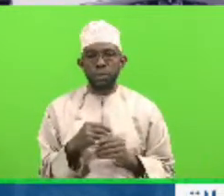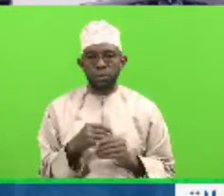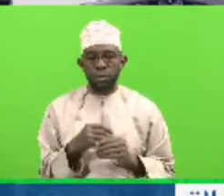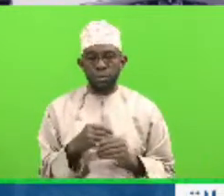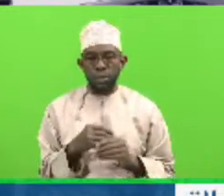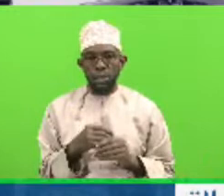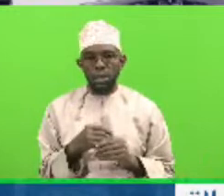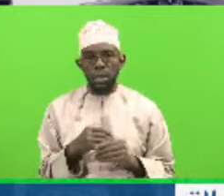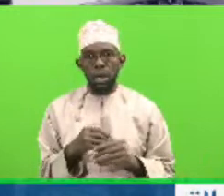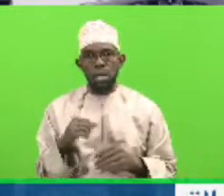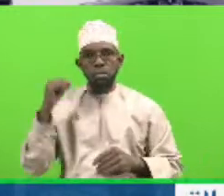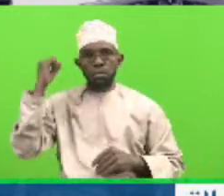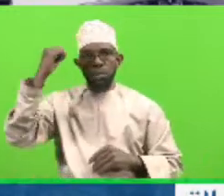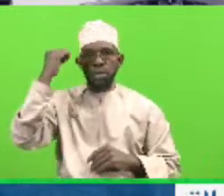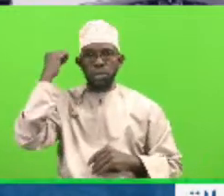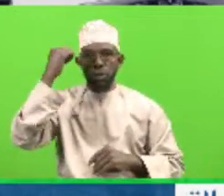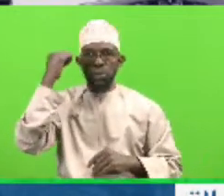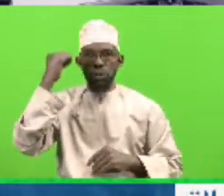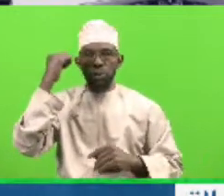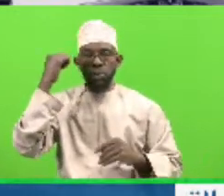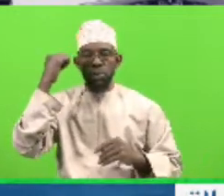Part of the political agenda